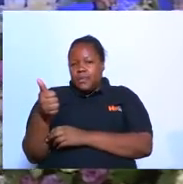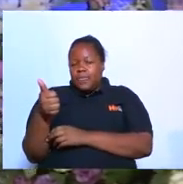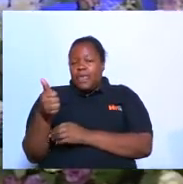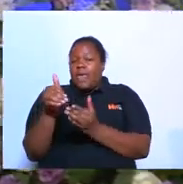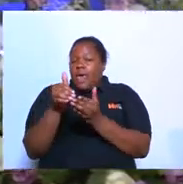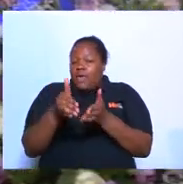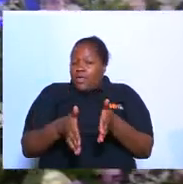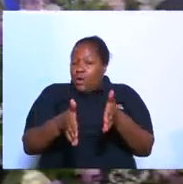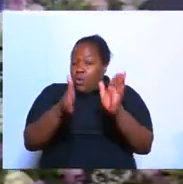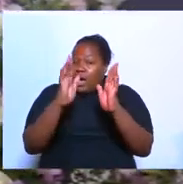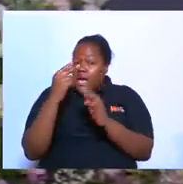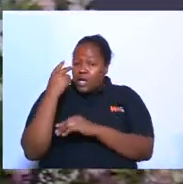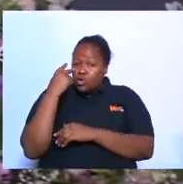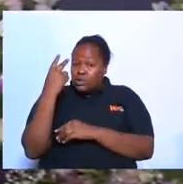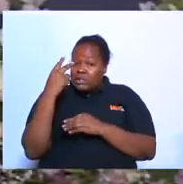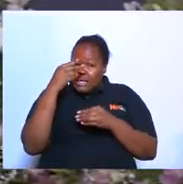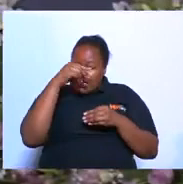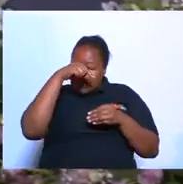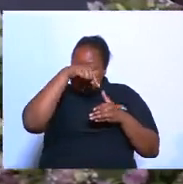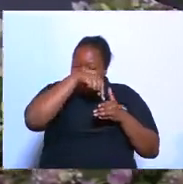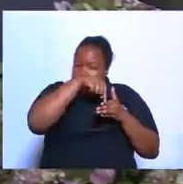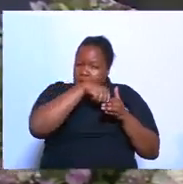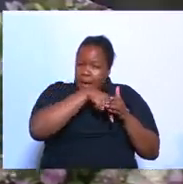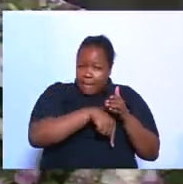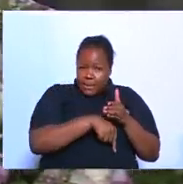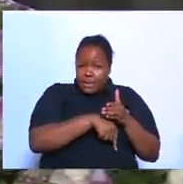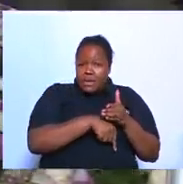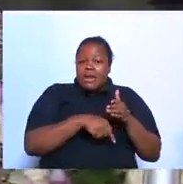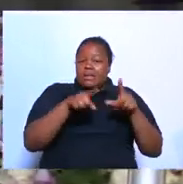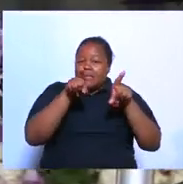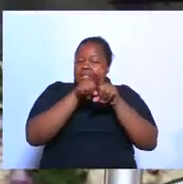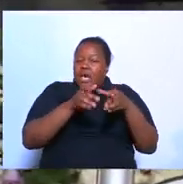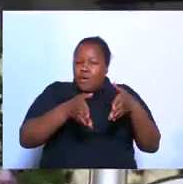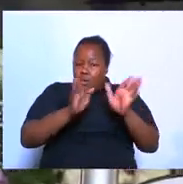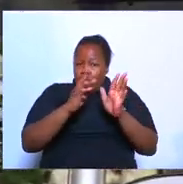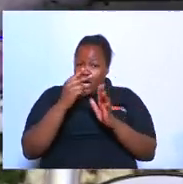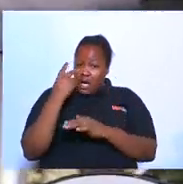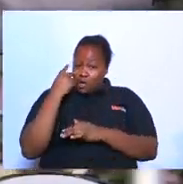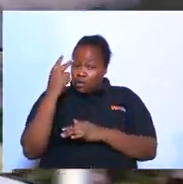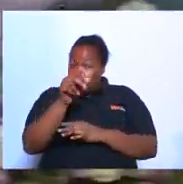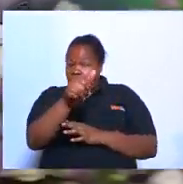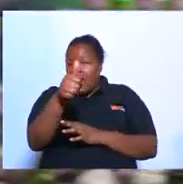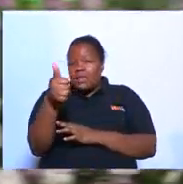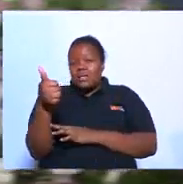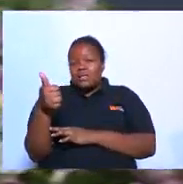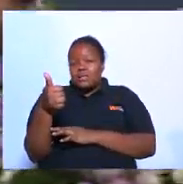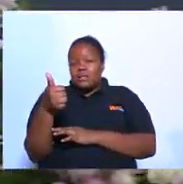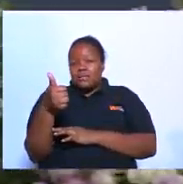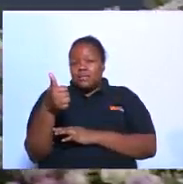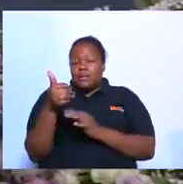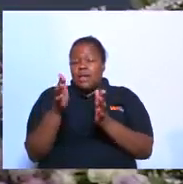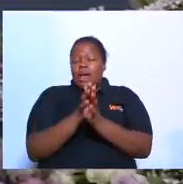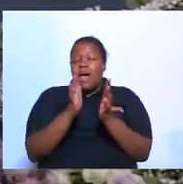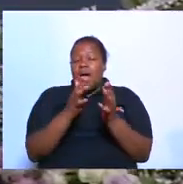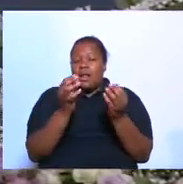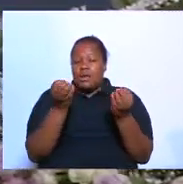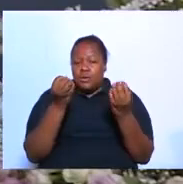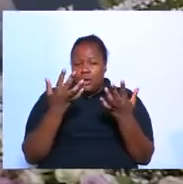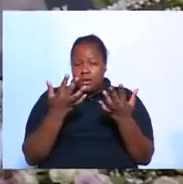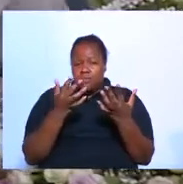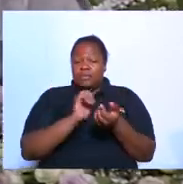the way you see deep within is the same way you will see others halleluia